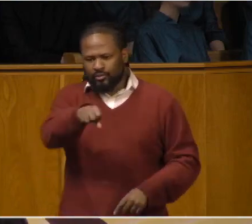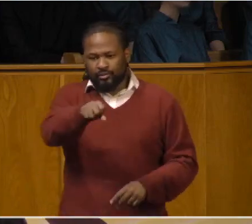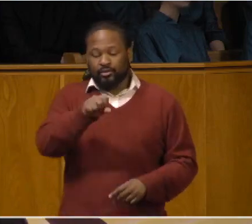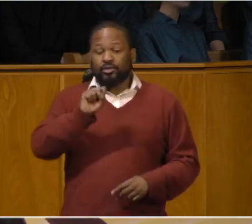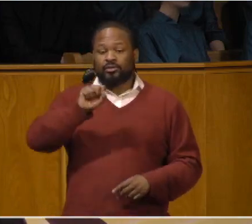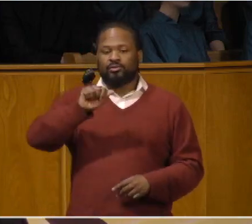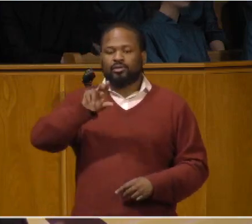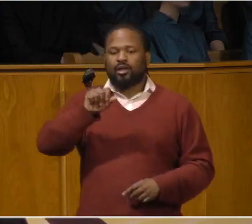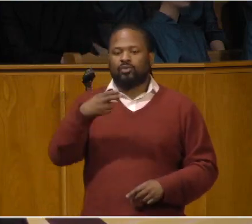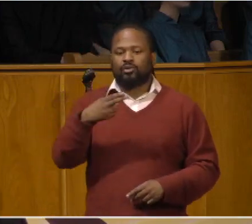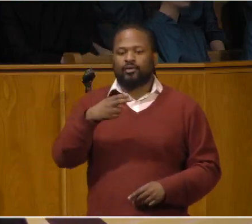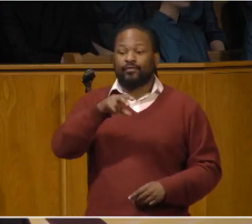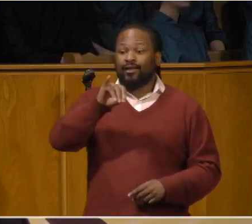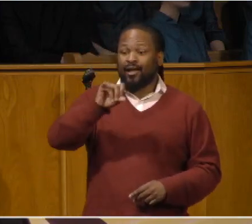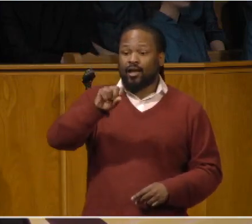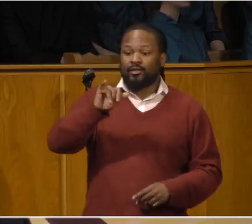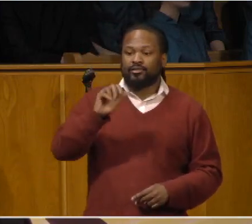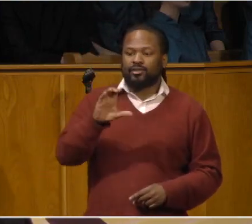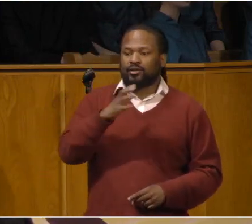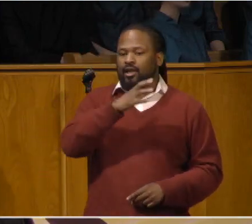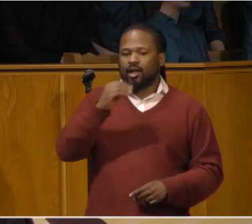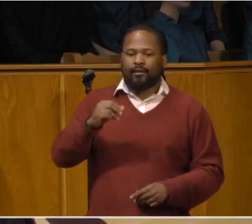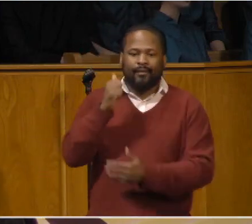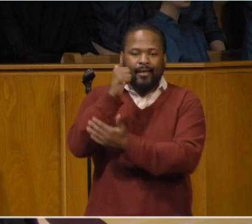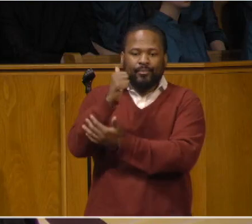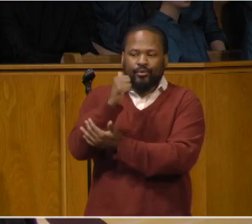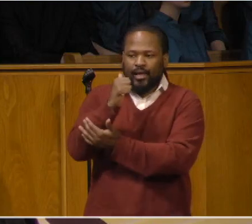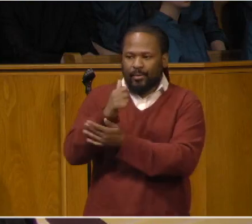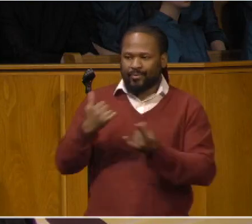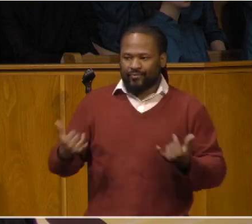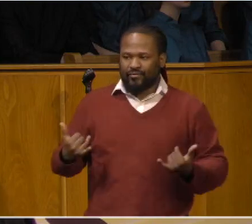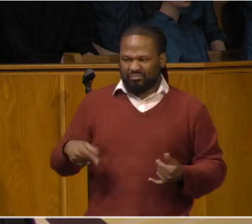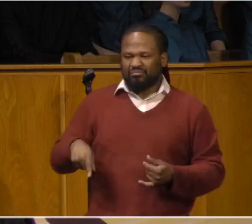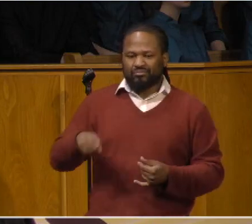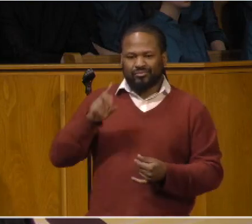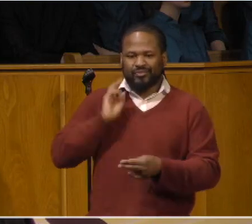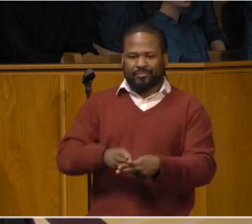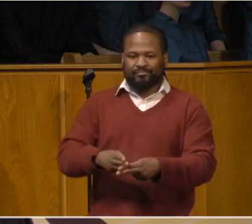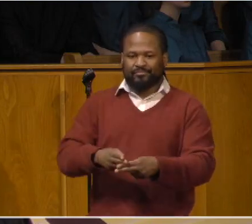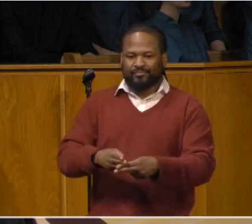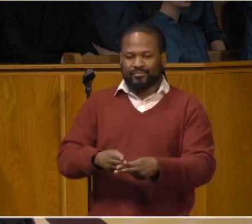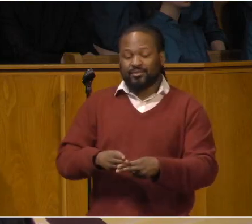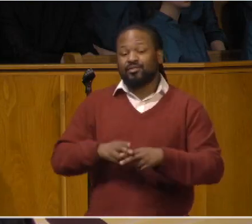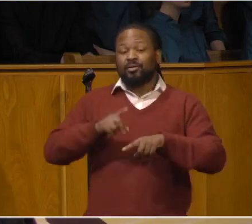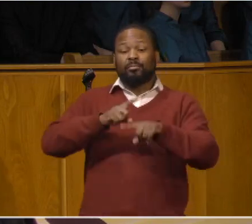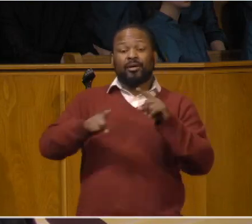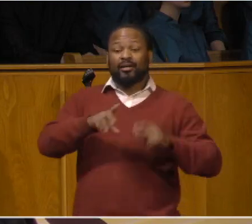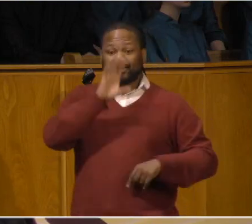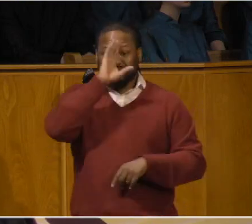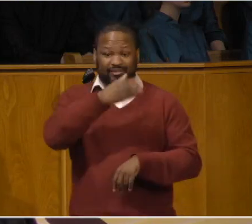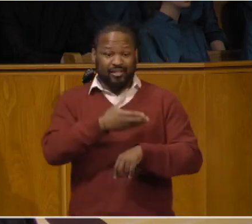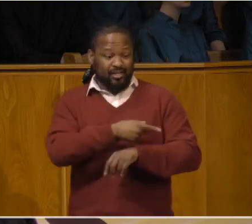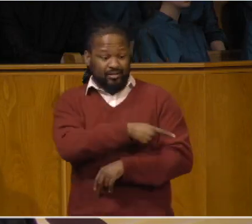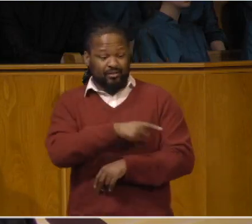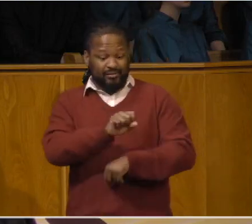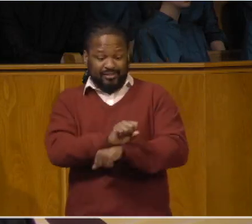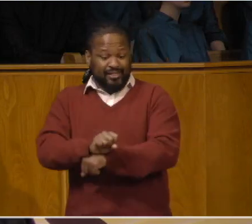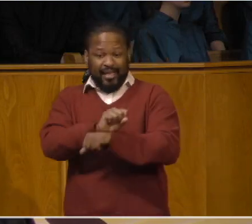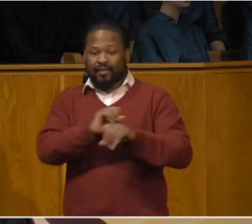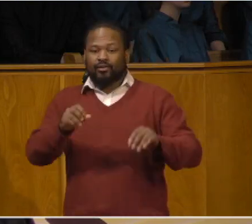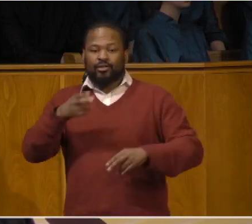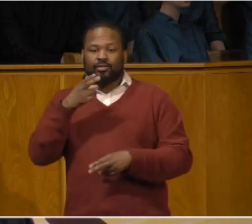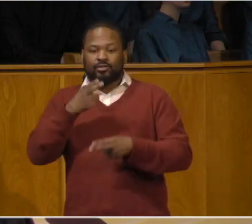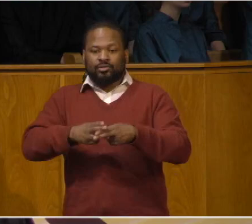Sarah, Isaac, and Abraham get named in this passage. The son of the slave does not.